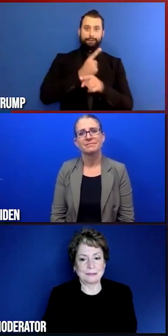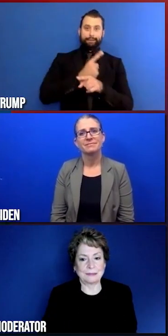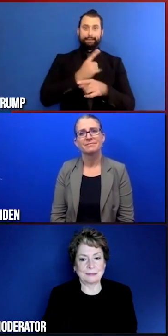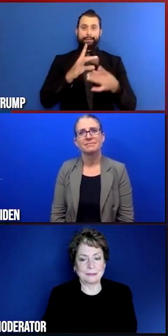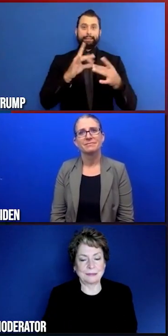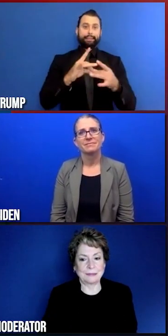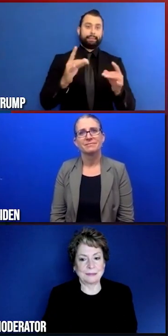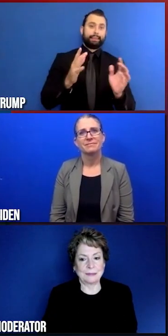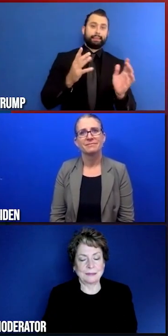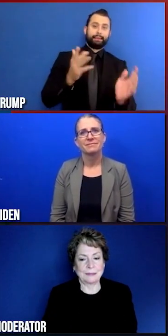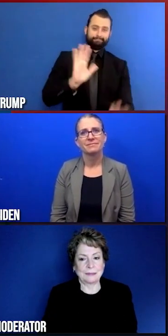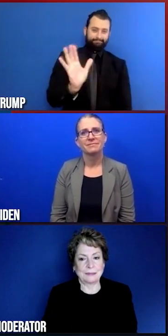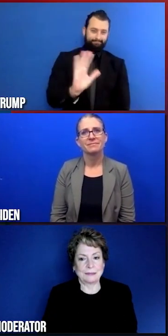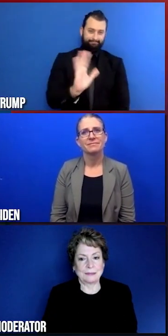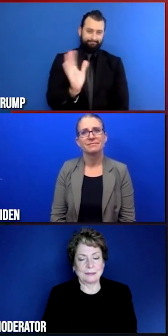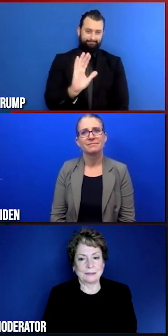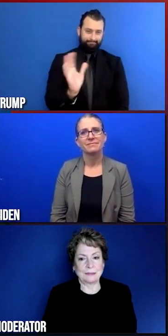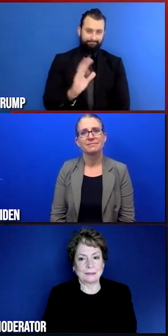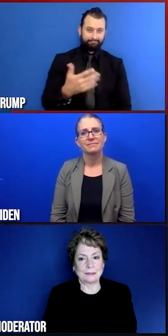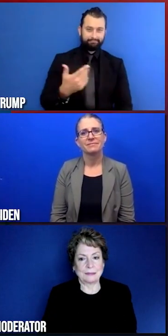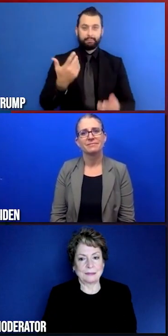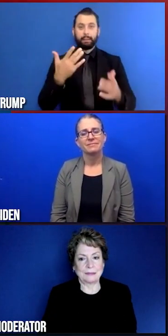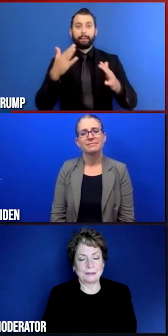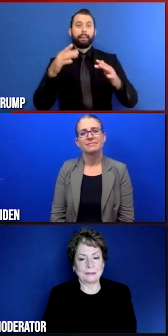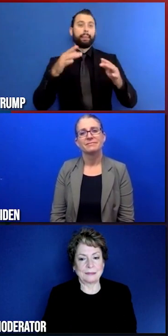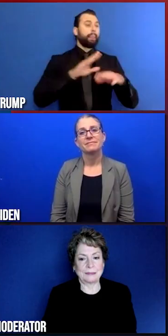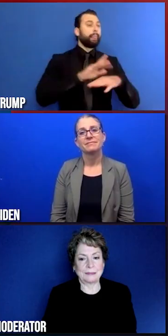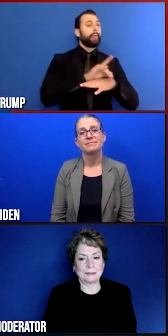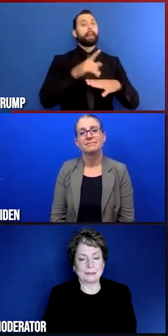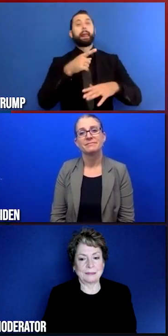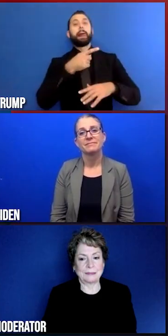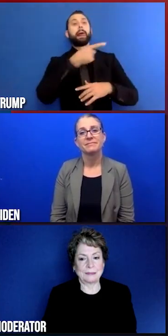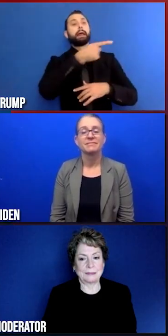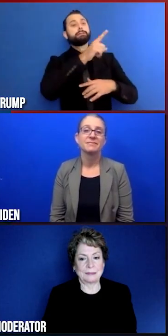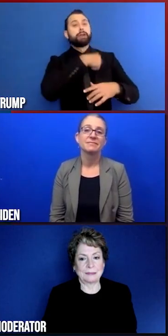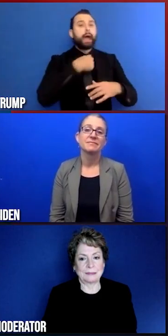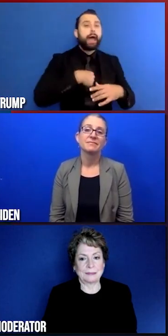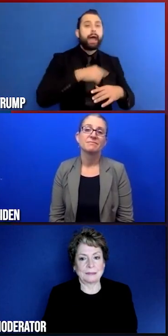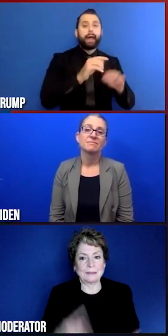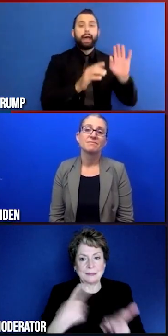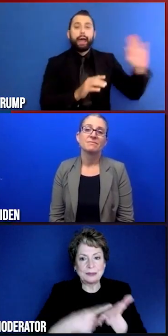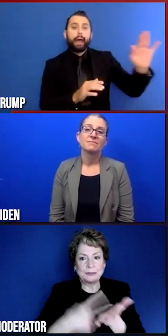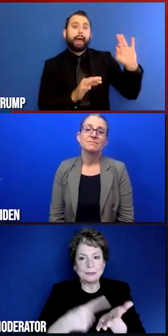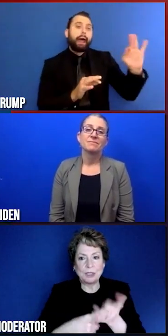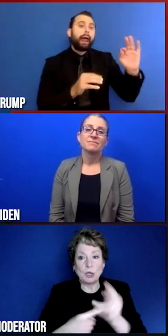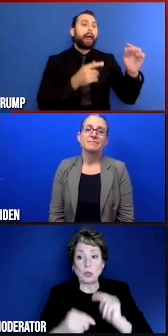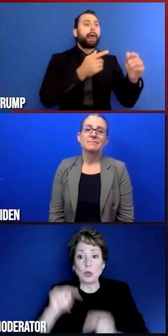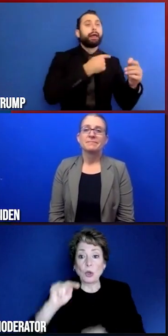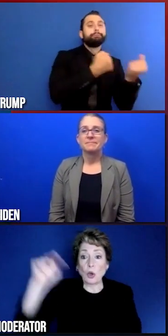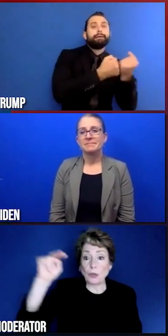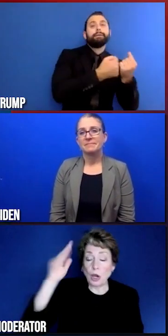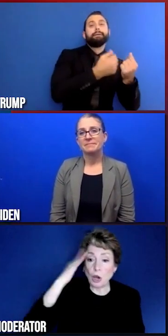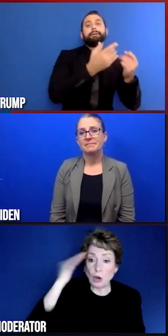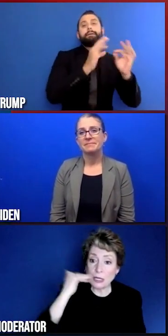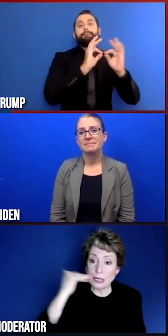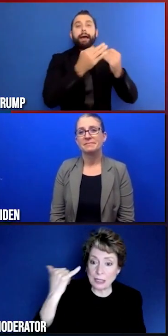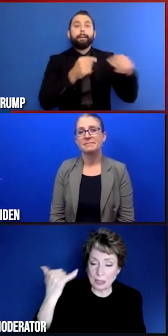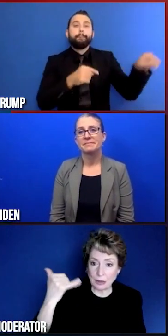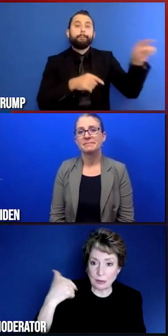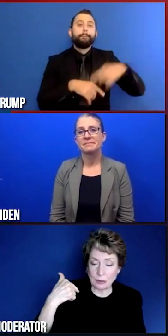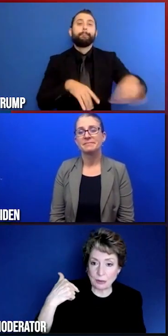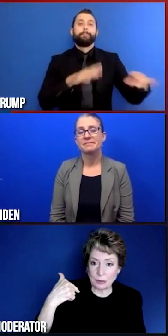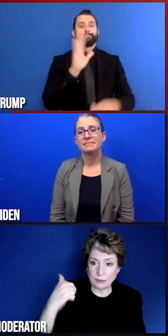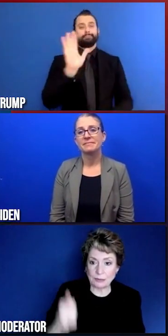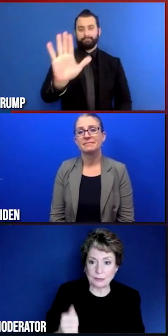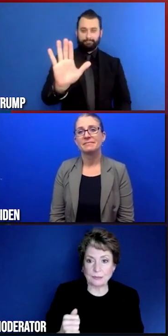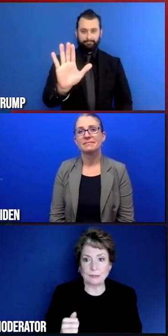everything. Just a typical politician when I see that. Let's talk about North Korea. I'm not a typical politician. Okay, that's why I got elected. Let's get off the subject of